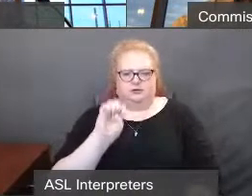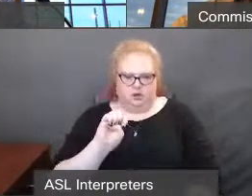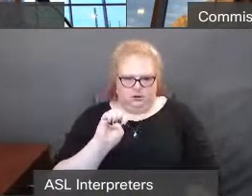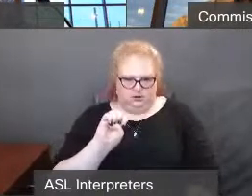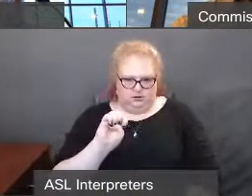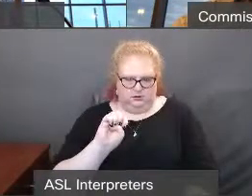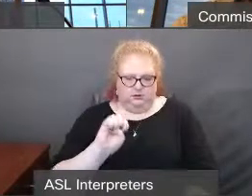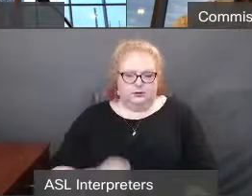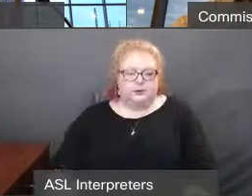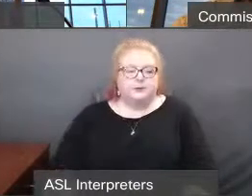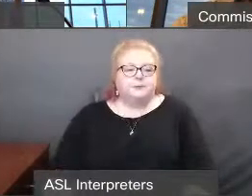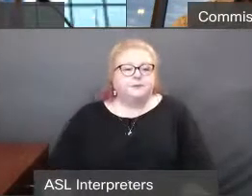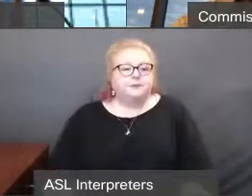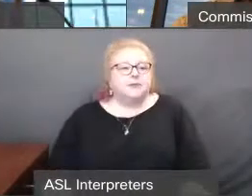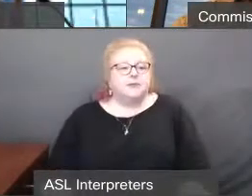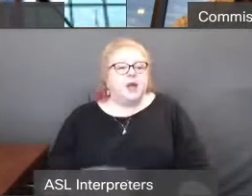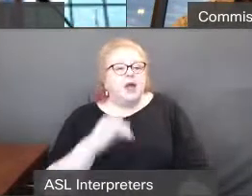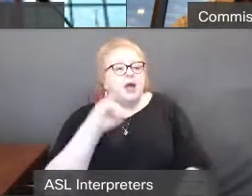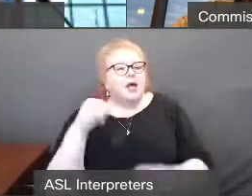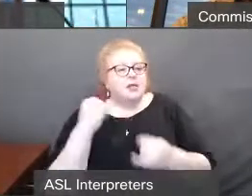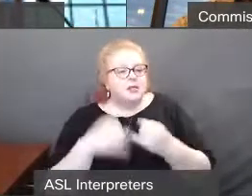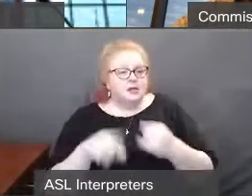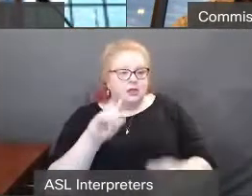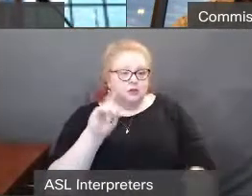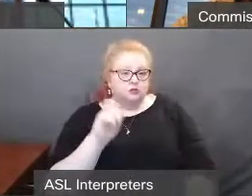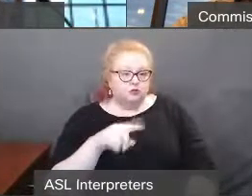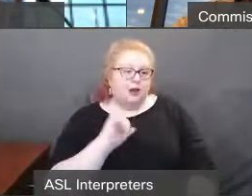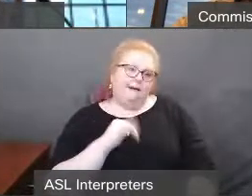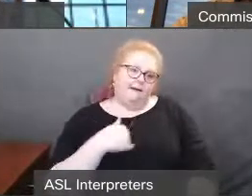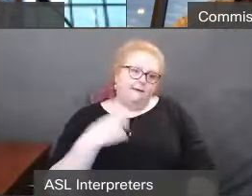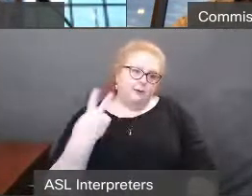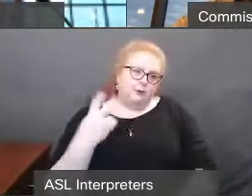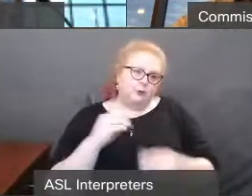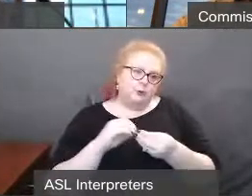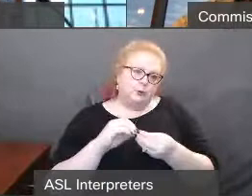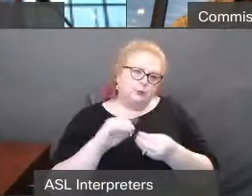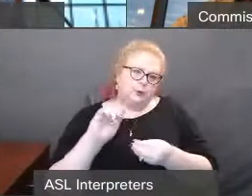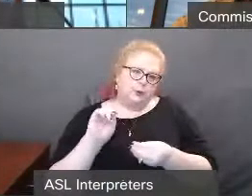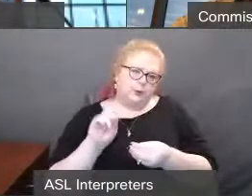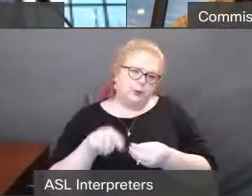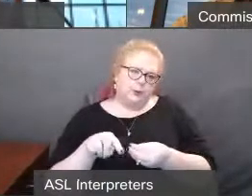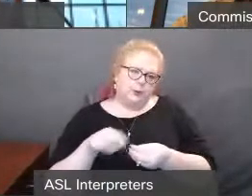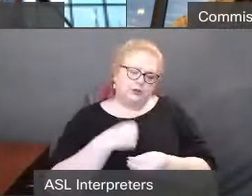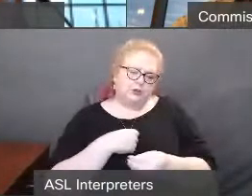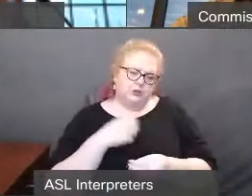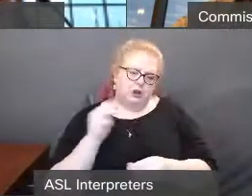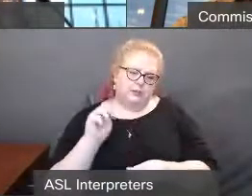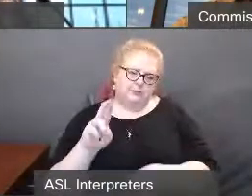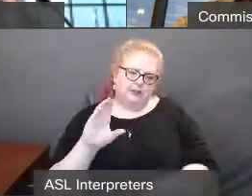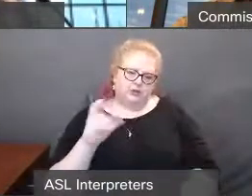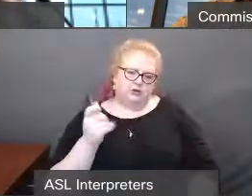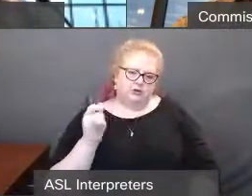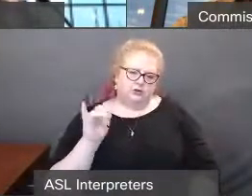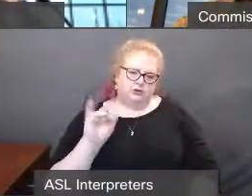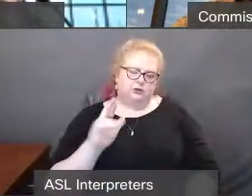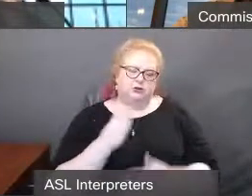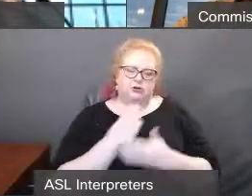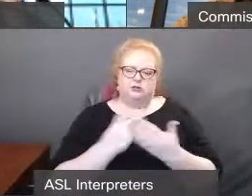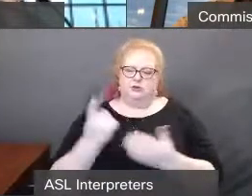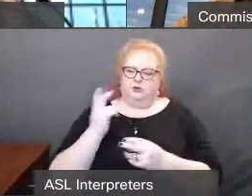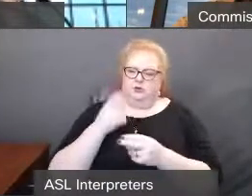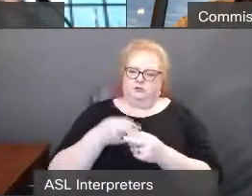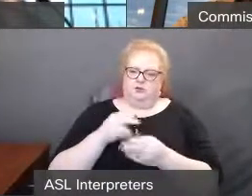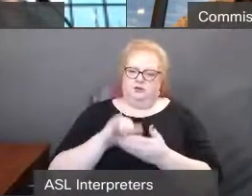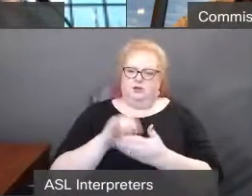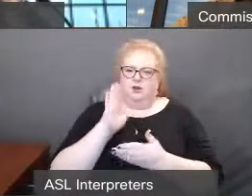And I guess my last question, well, I have 2 more questions, I'm sorry, Mr. Chair. Someone mentioned it was going to interfere with the